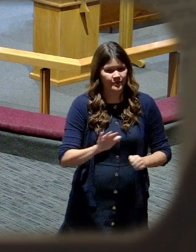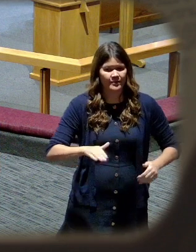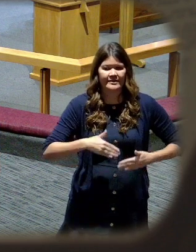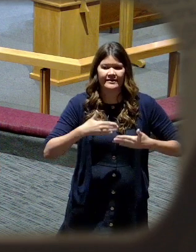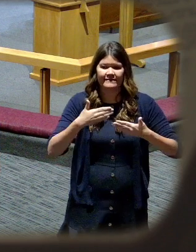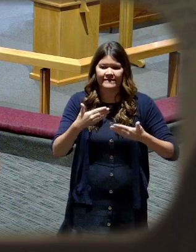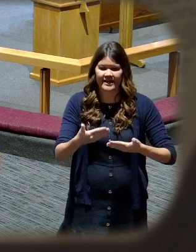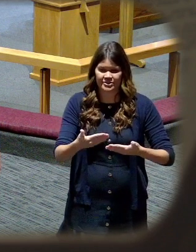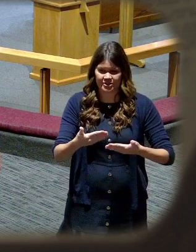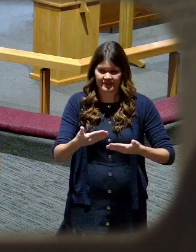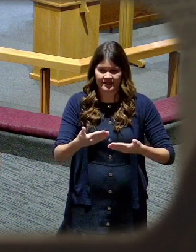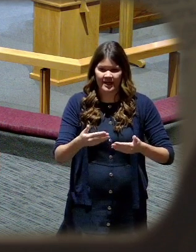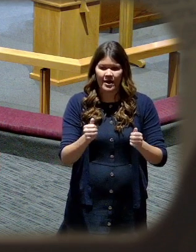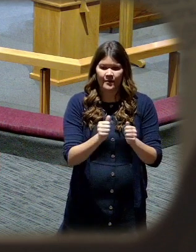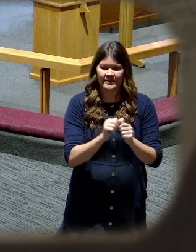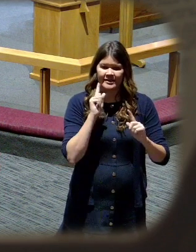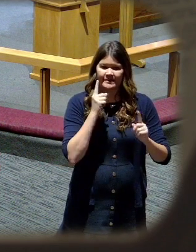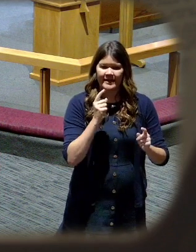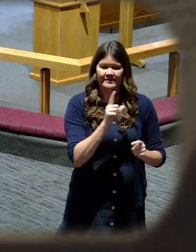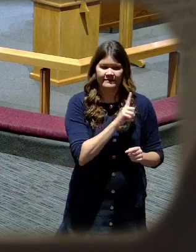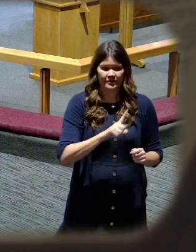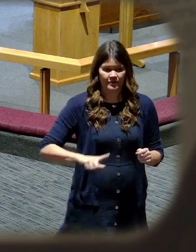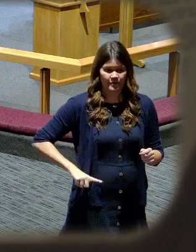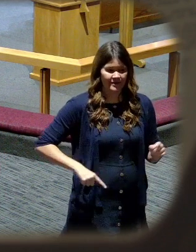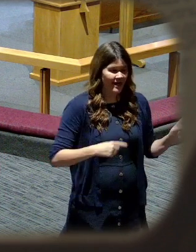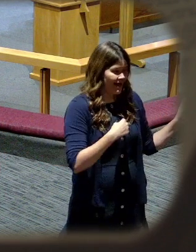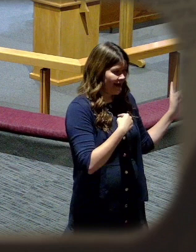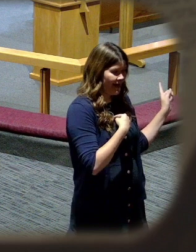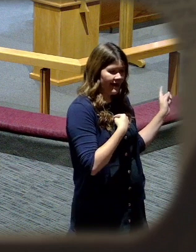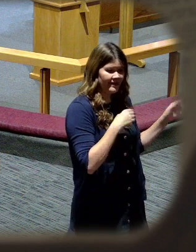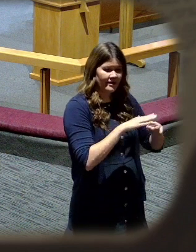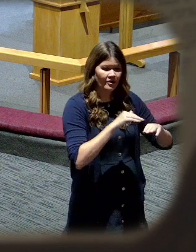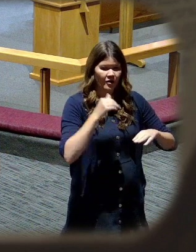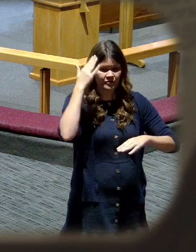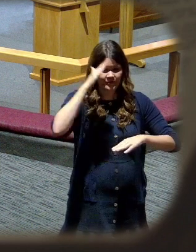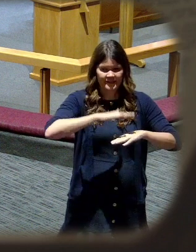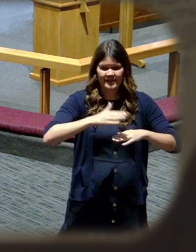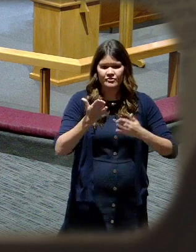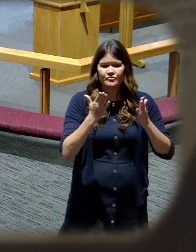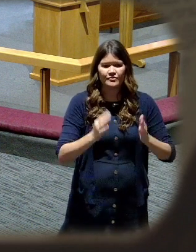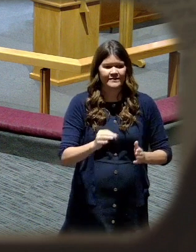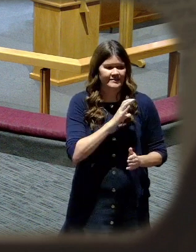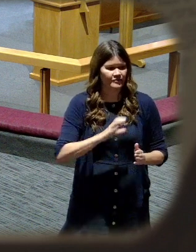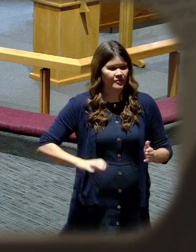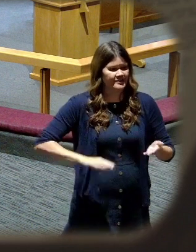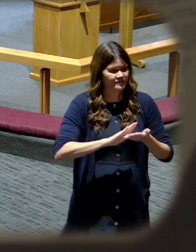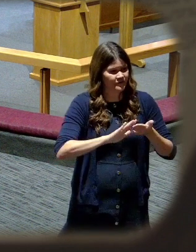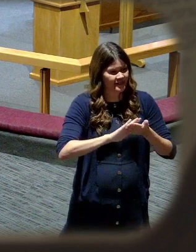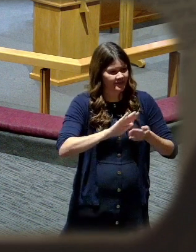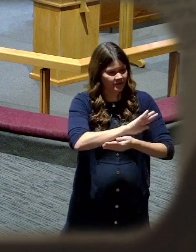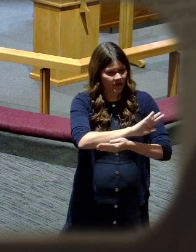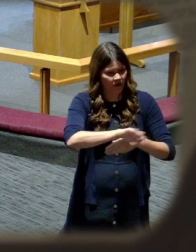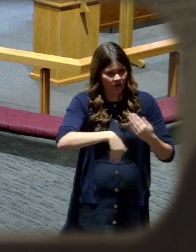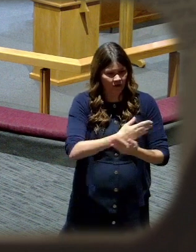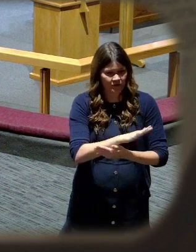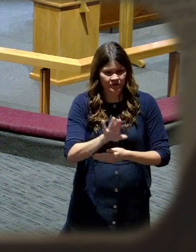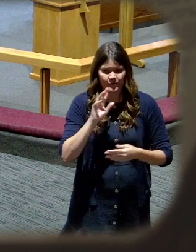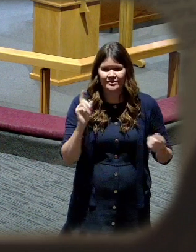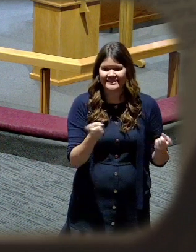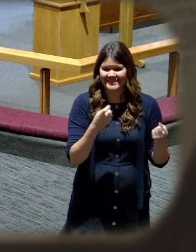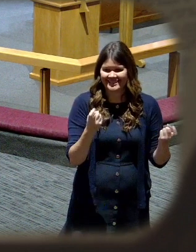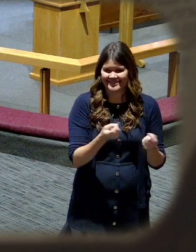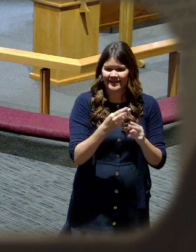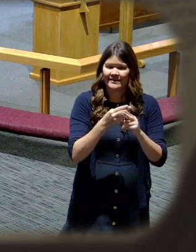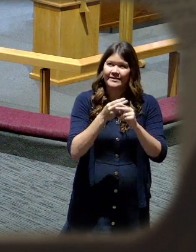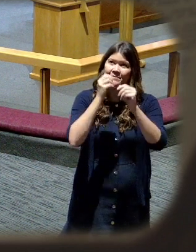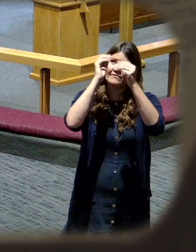confession, by the command of our Lord, I, a called and ordained servant of Christ, forgive you all your sins. In the name of the